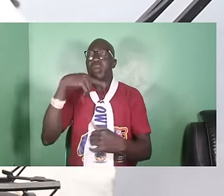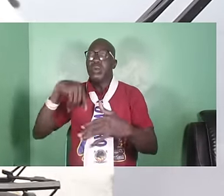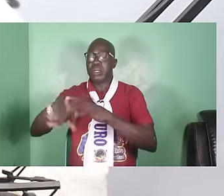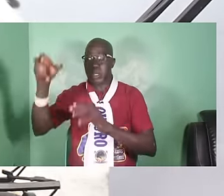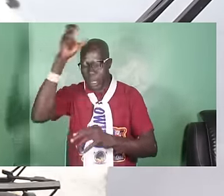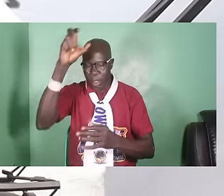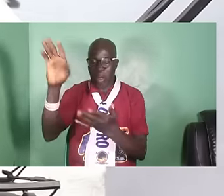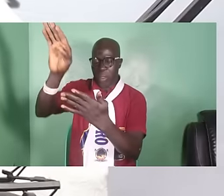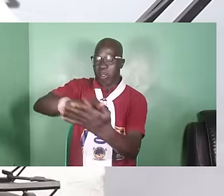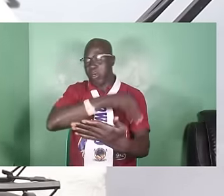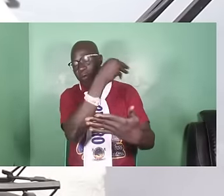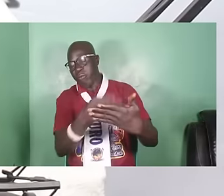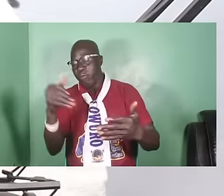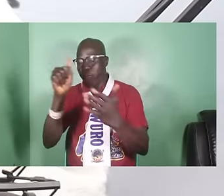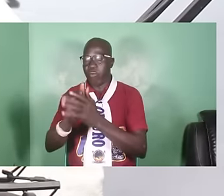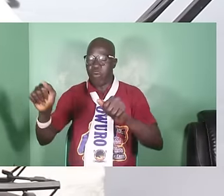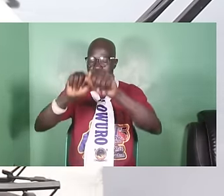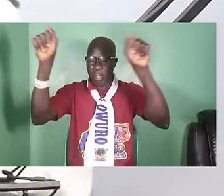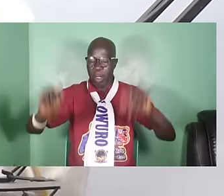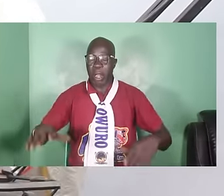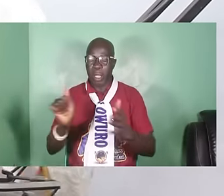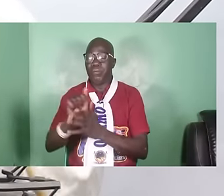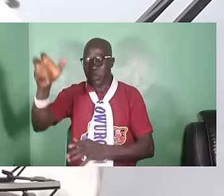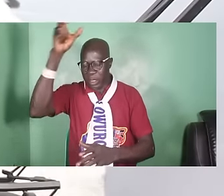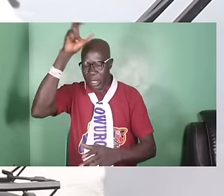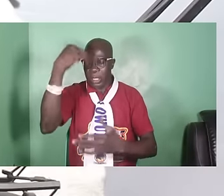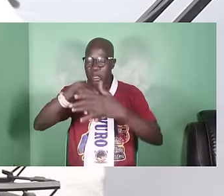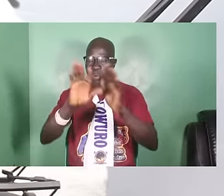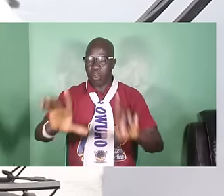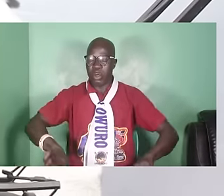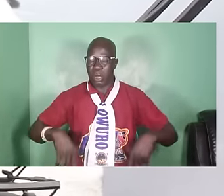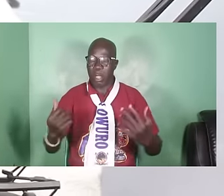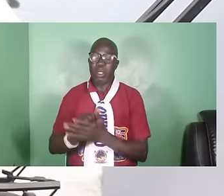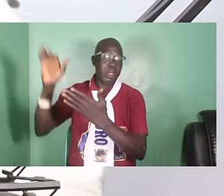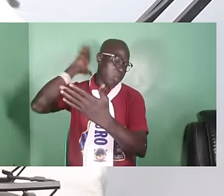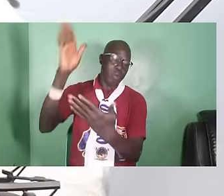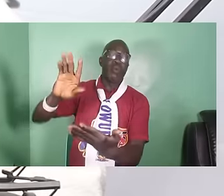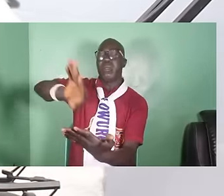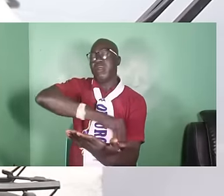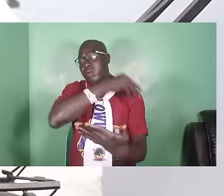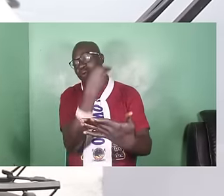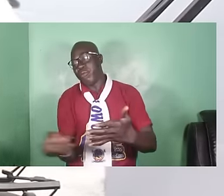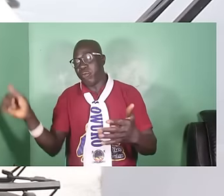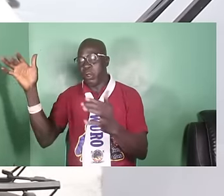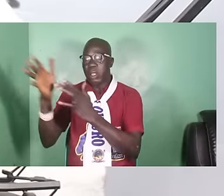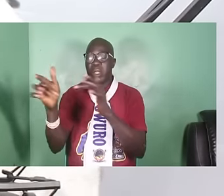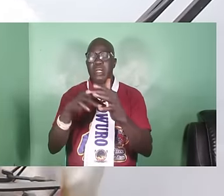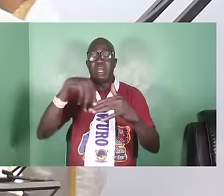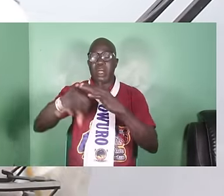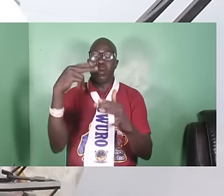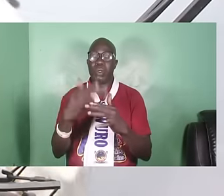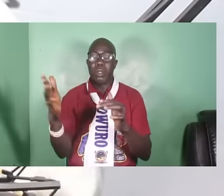There God. That fall before the eye. That giant of your life. Will fall down flat.